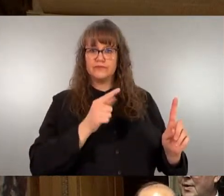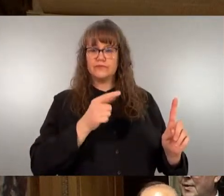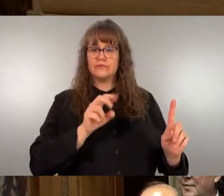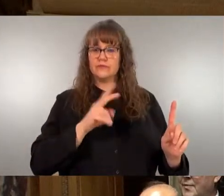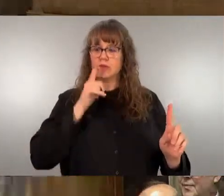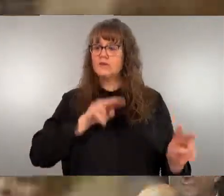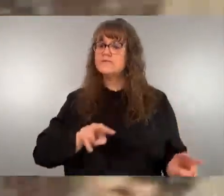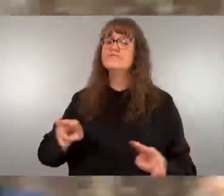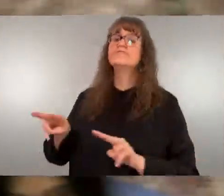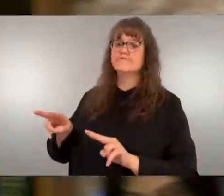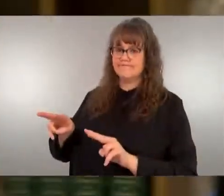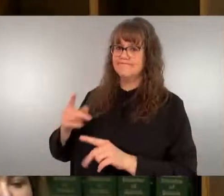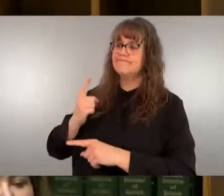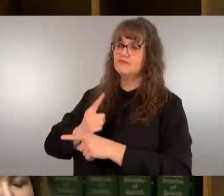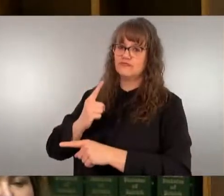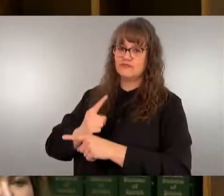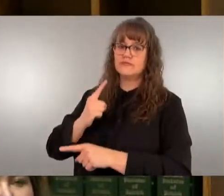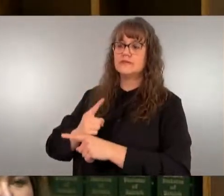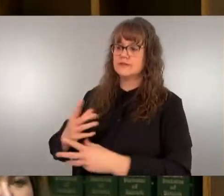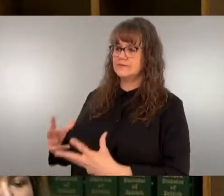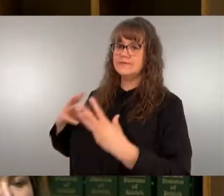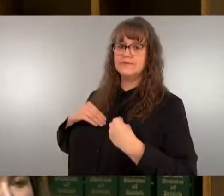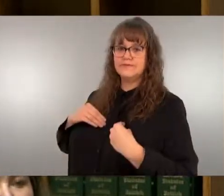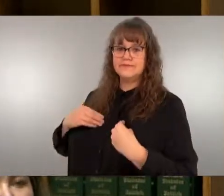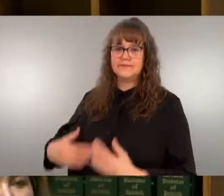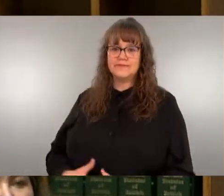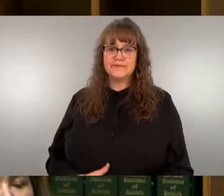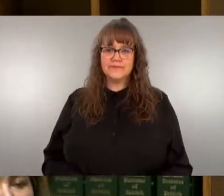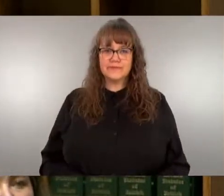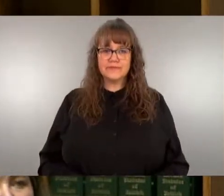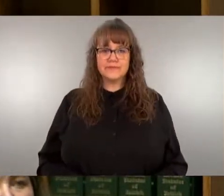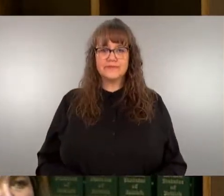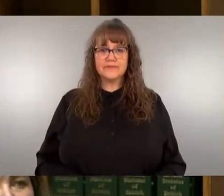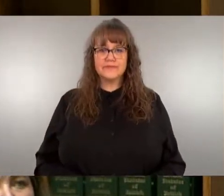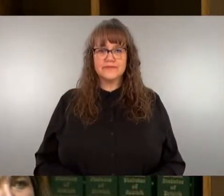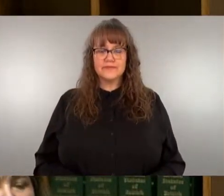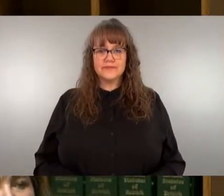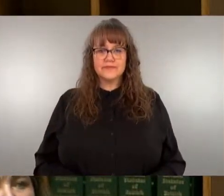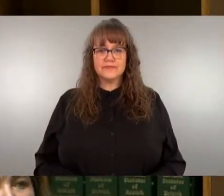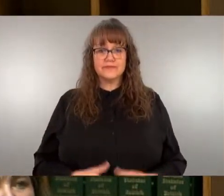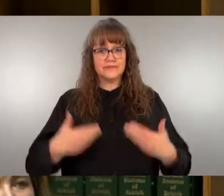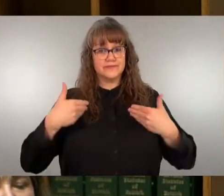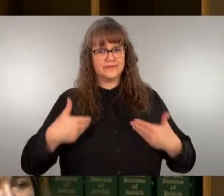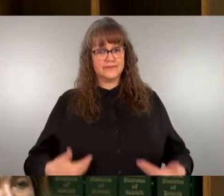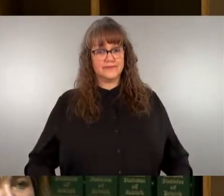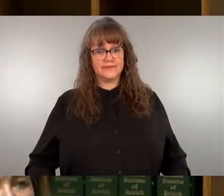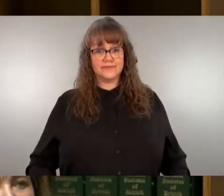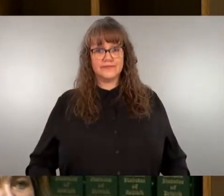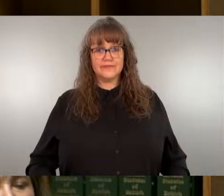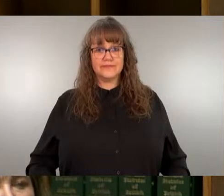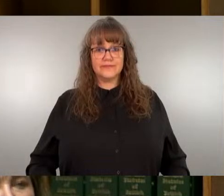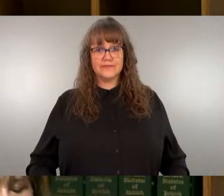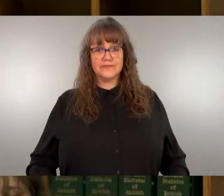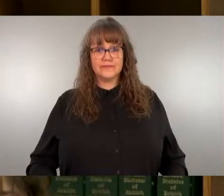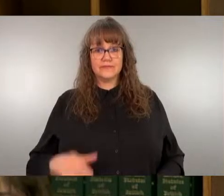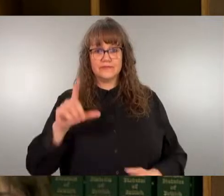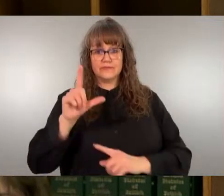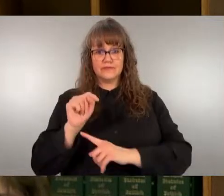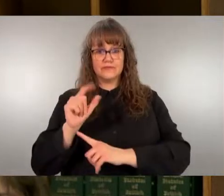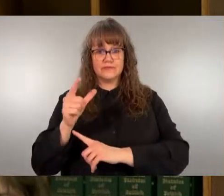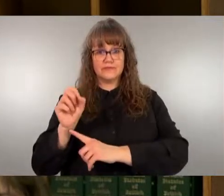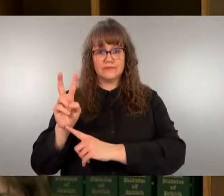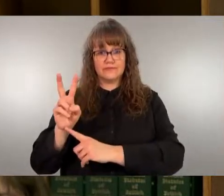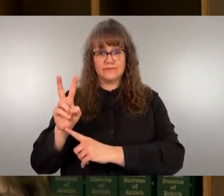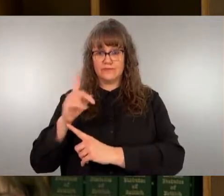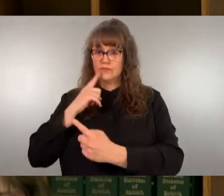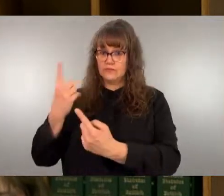Speaker, I am commanded by Her Honor the Lieutenant Governor to declare you that she freely confides in the duty and attachment of the House of